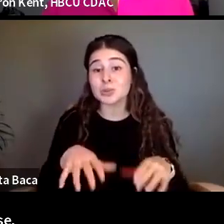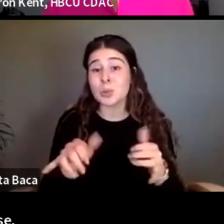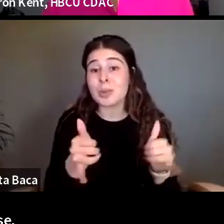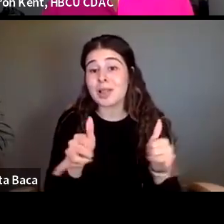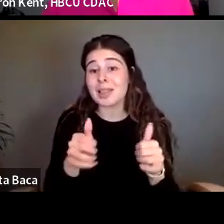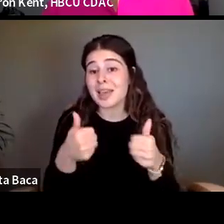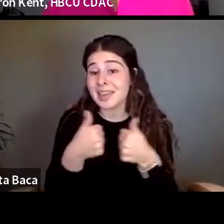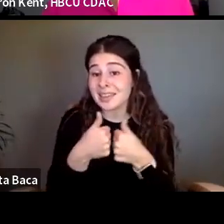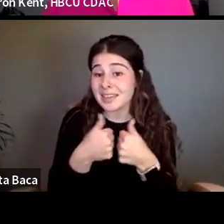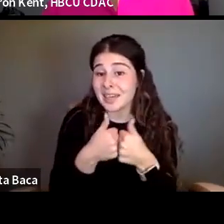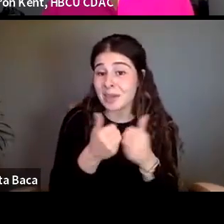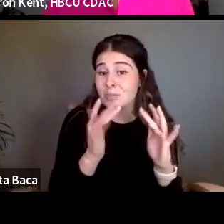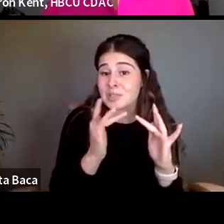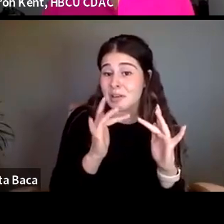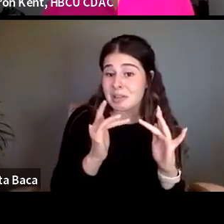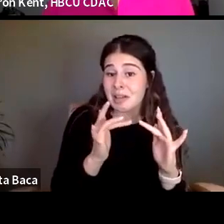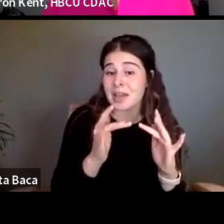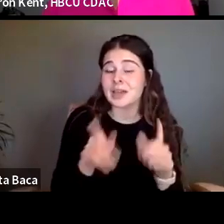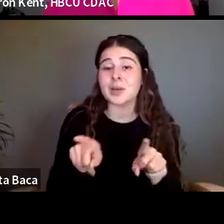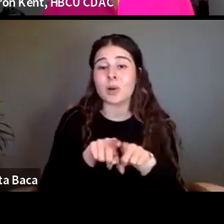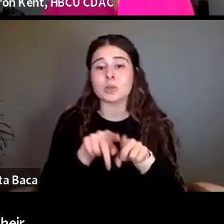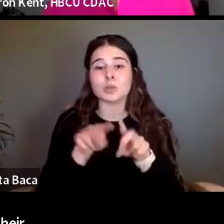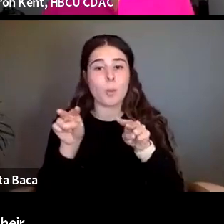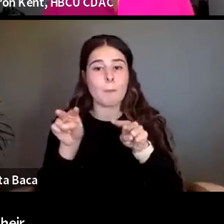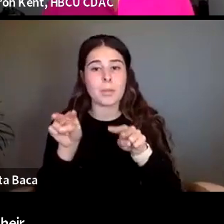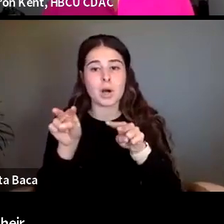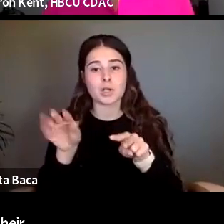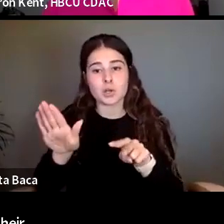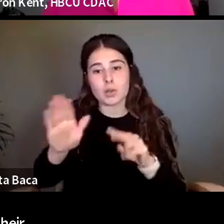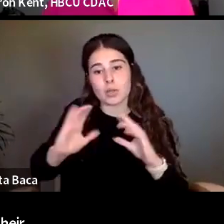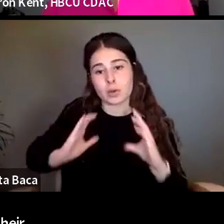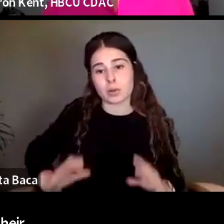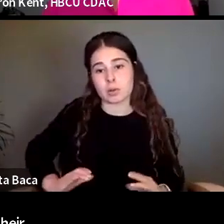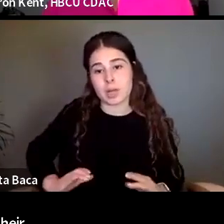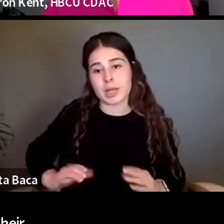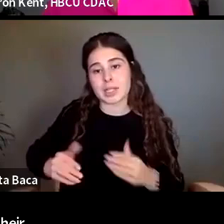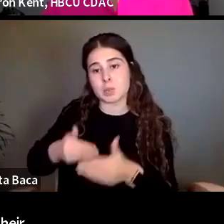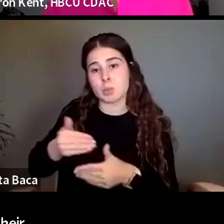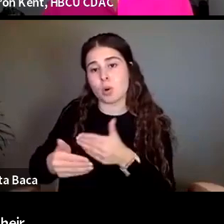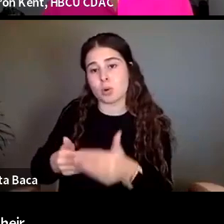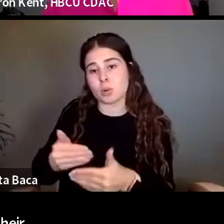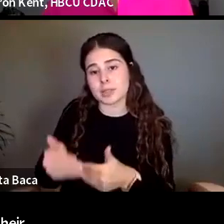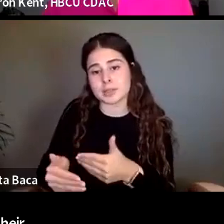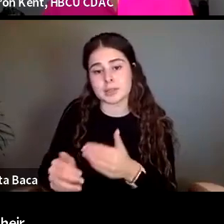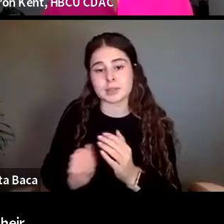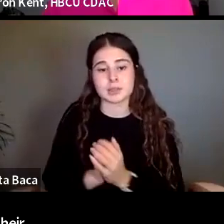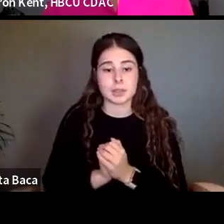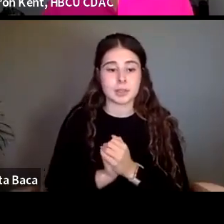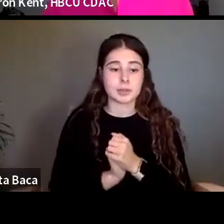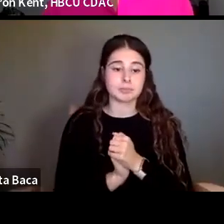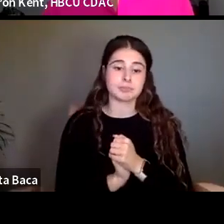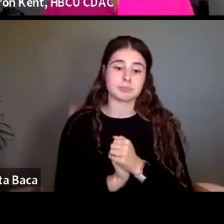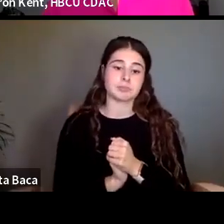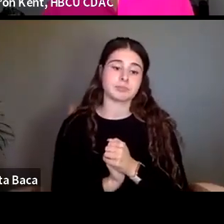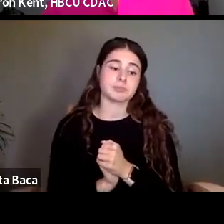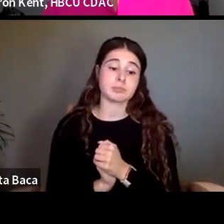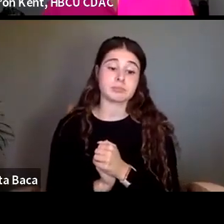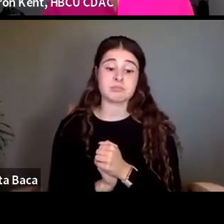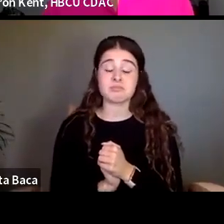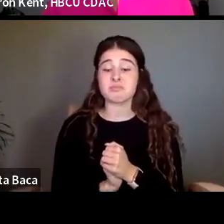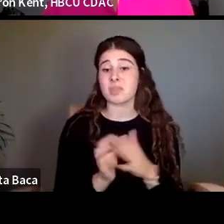of their clients. They line up clients who may not yet be ready for housing